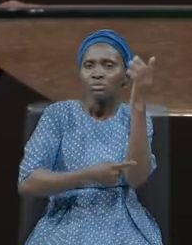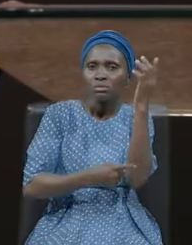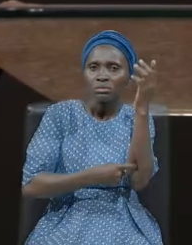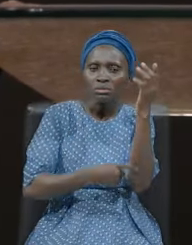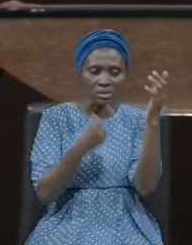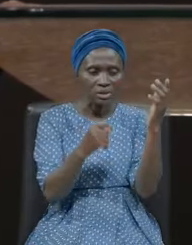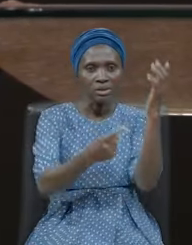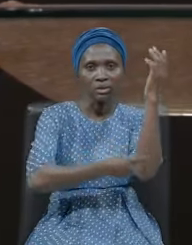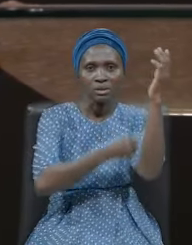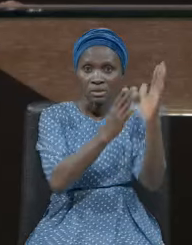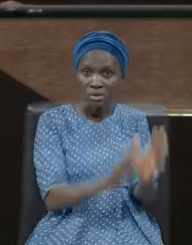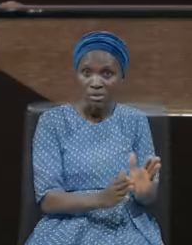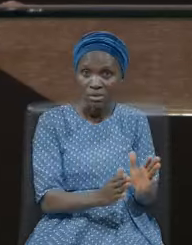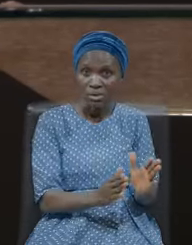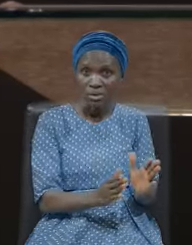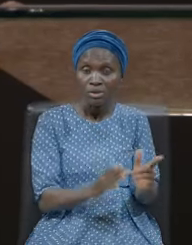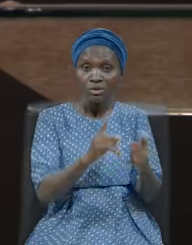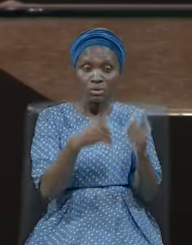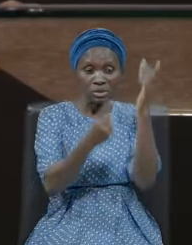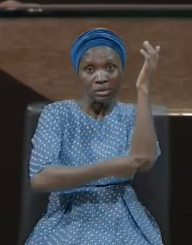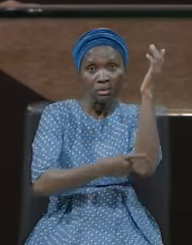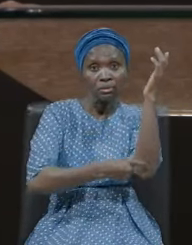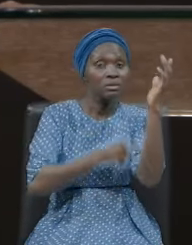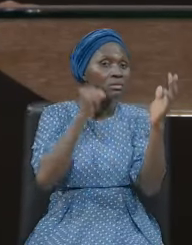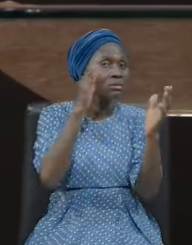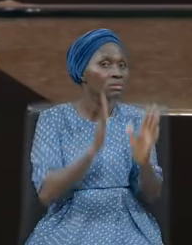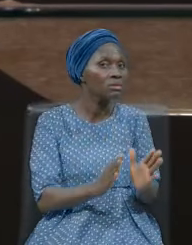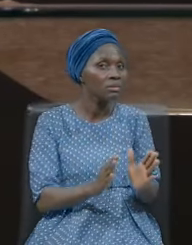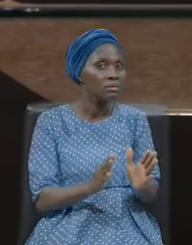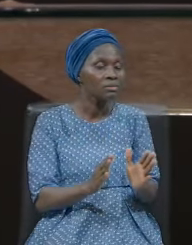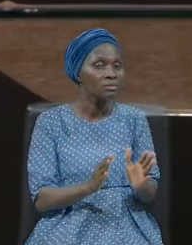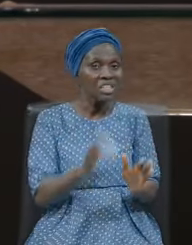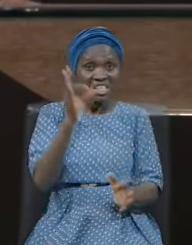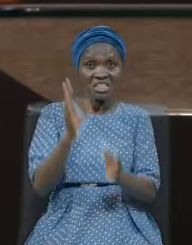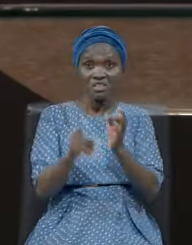tempter, to the temptress? If you